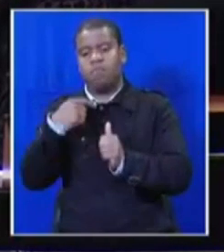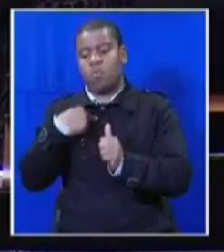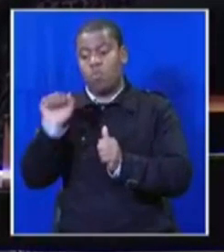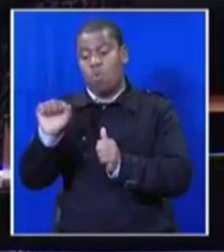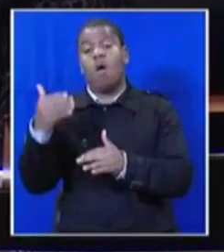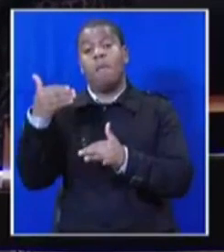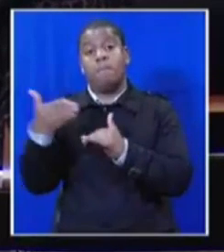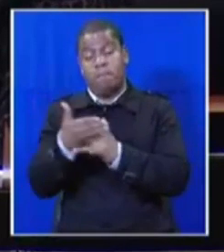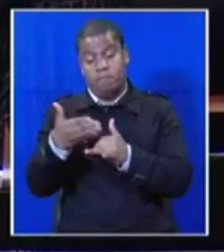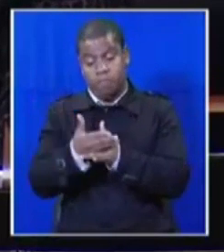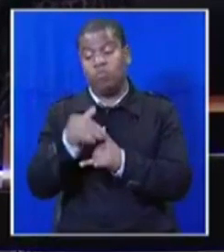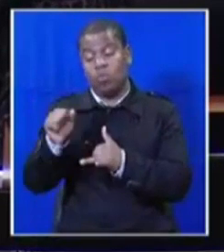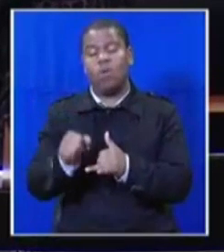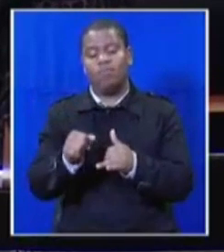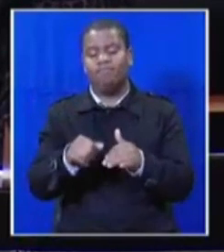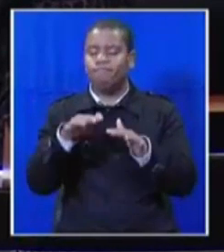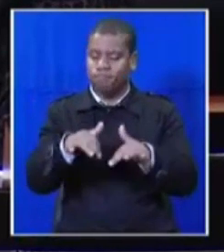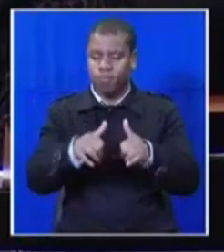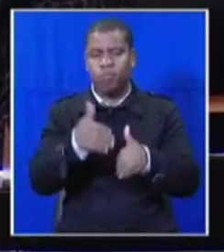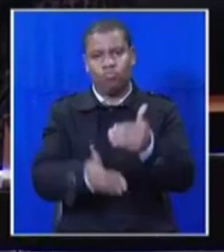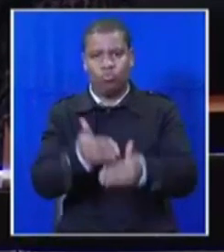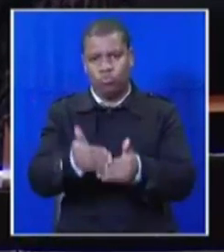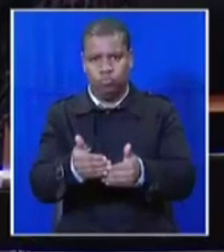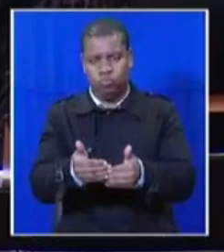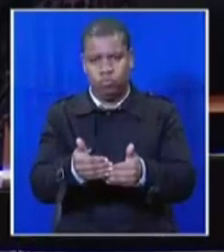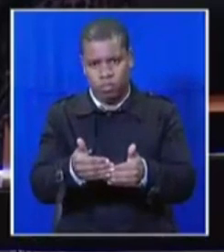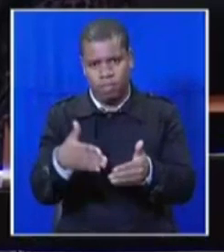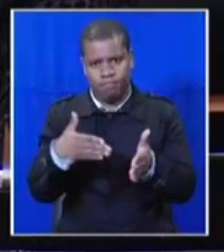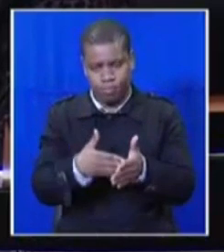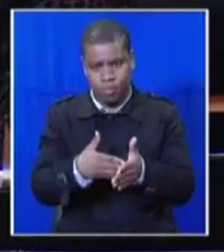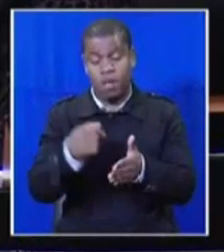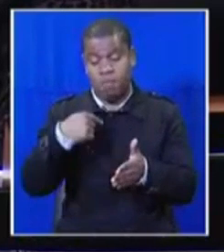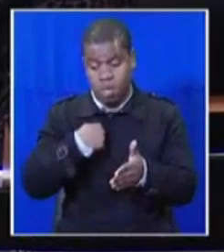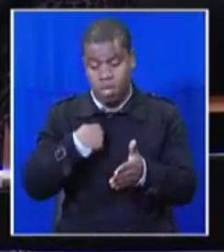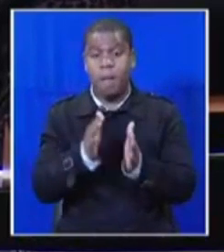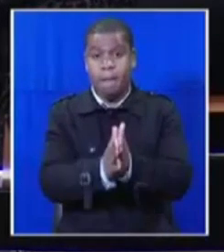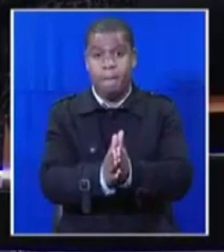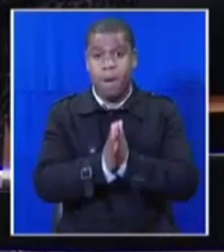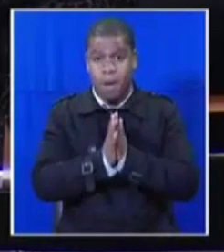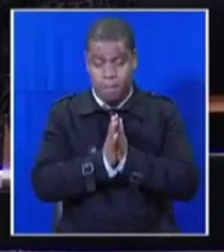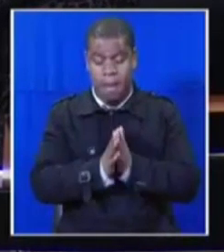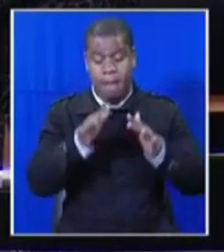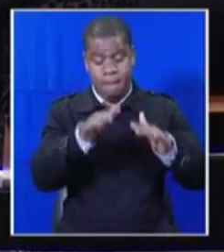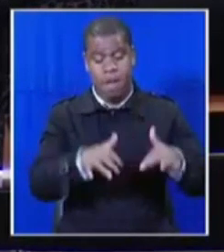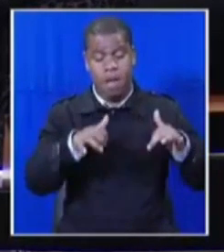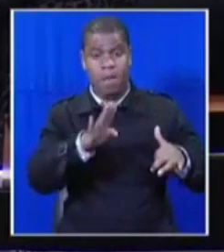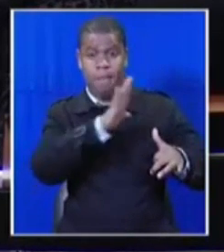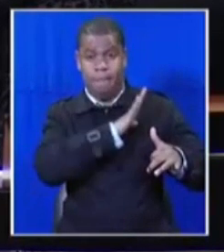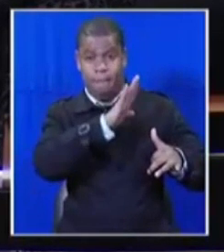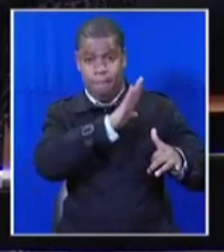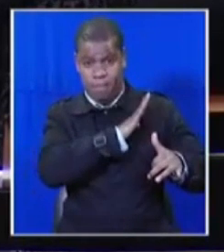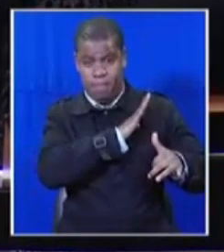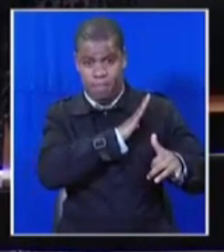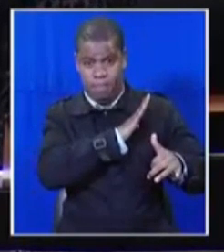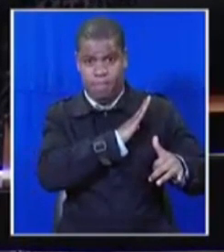the ability of the House to conduct its business, I now call upon the Parliamentary Protective